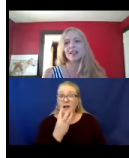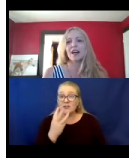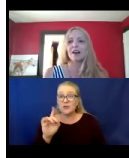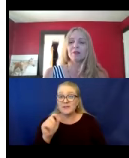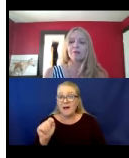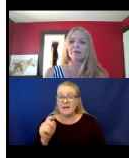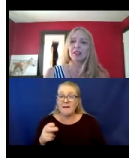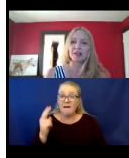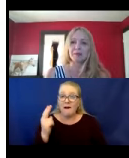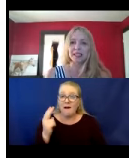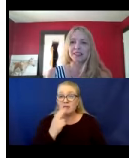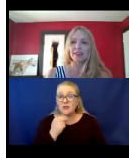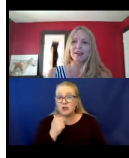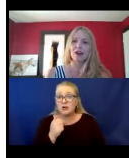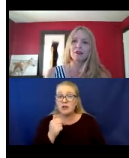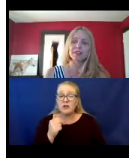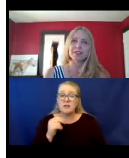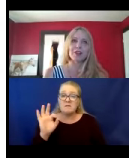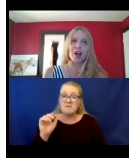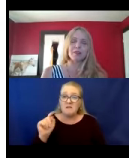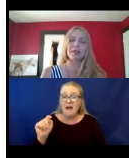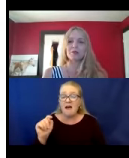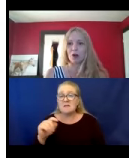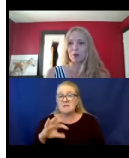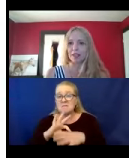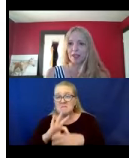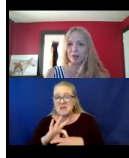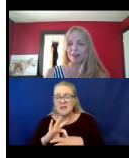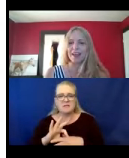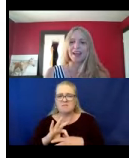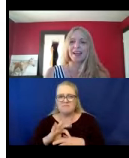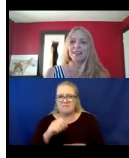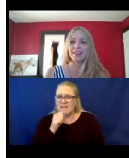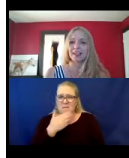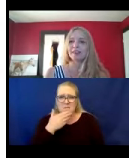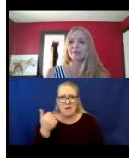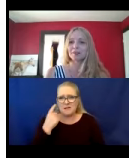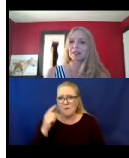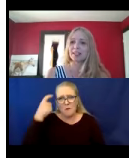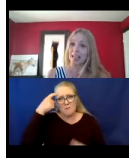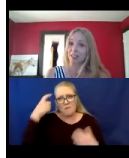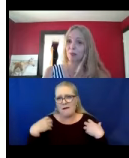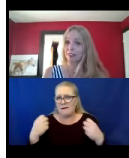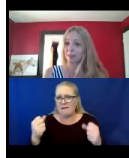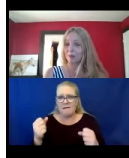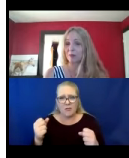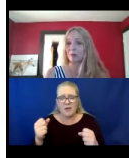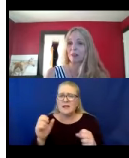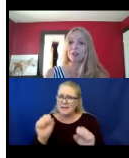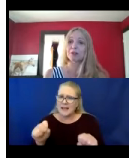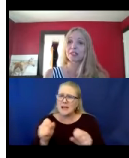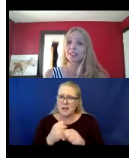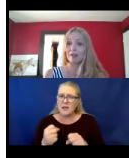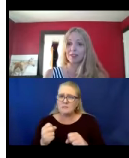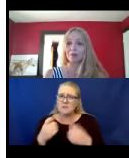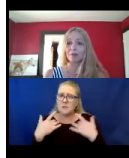fat, a lot of meat, that often is not the best for our brain health and can exacerbate symptoms of